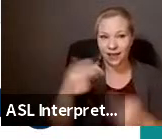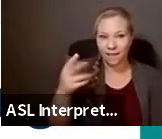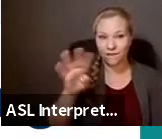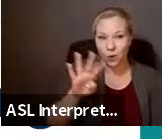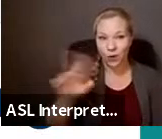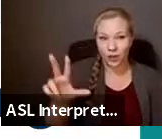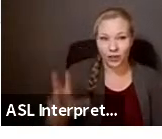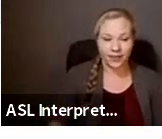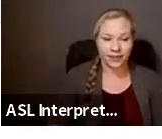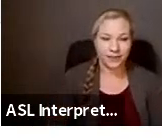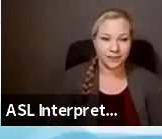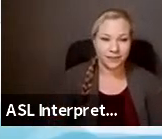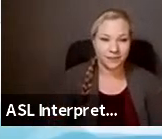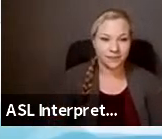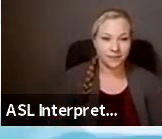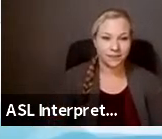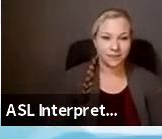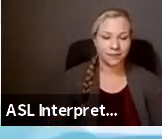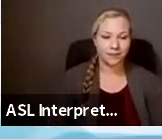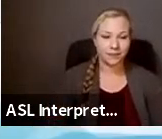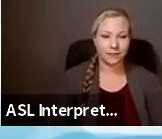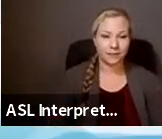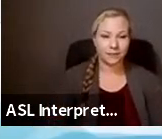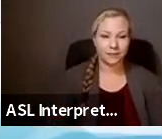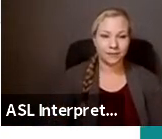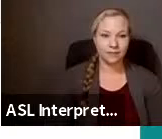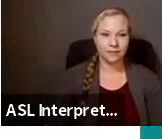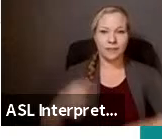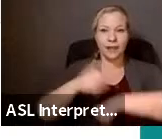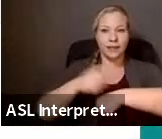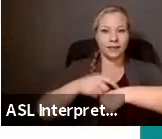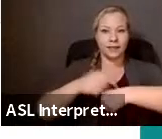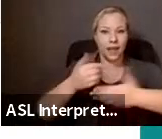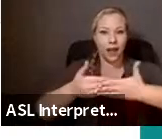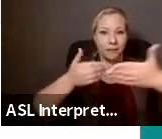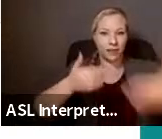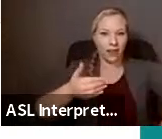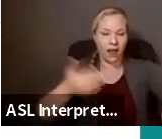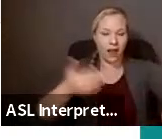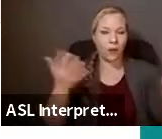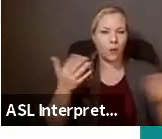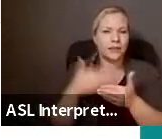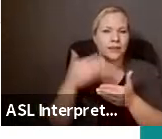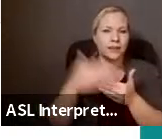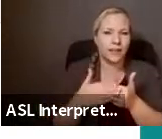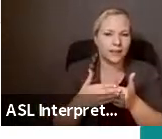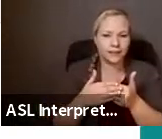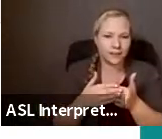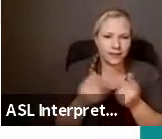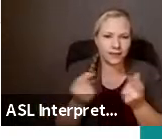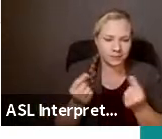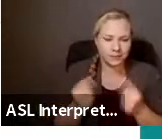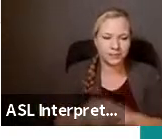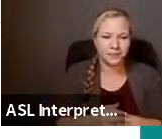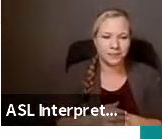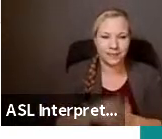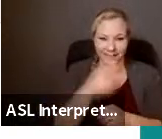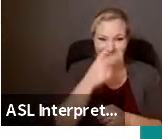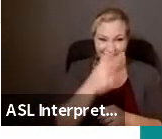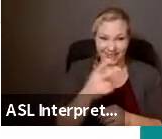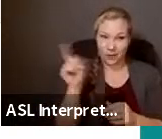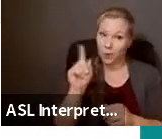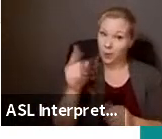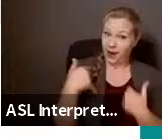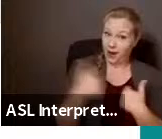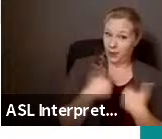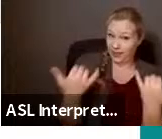43, we're just going to talk about the program timeline and next steps. So as you can see from the slide, we are here,